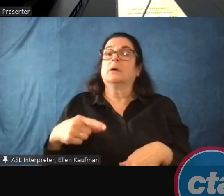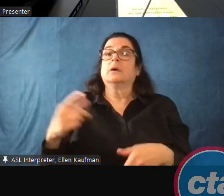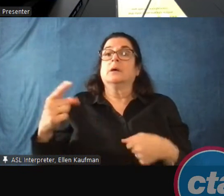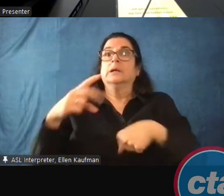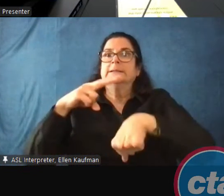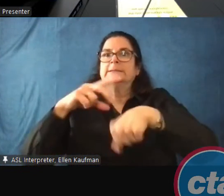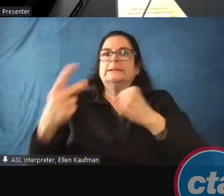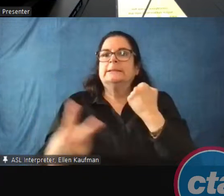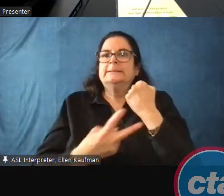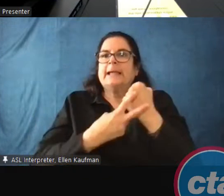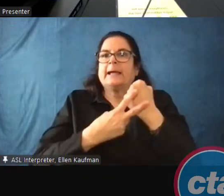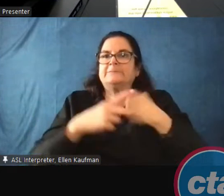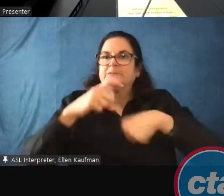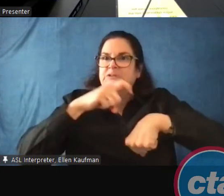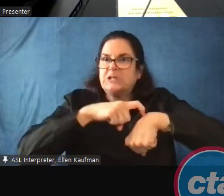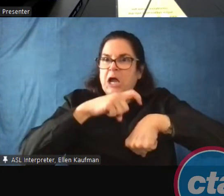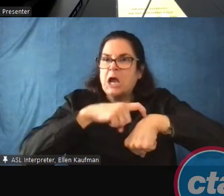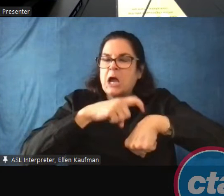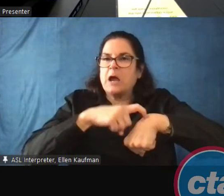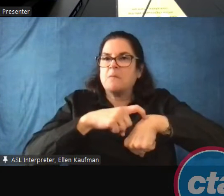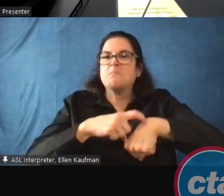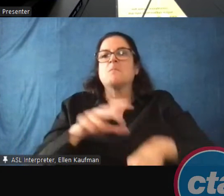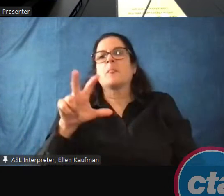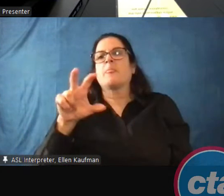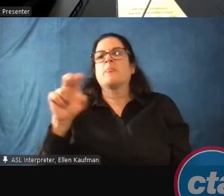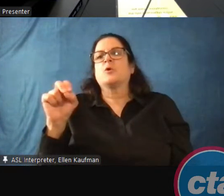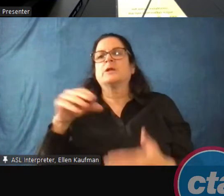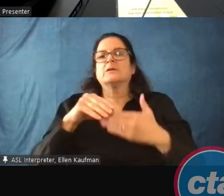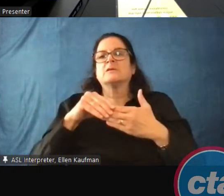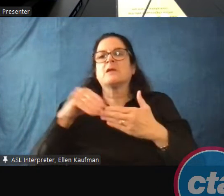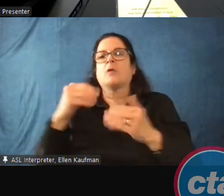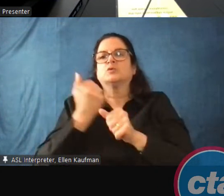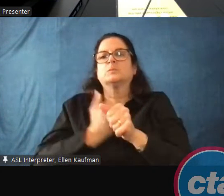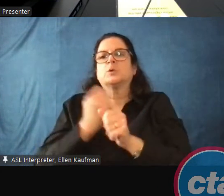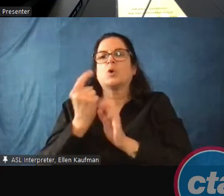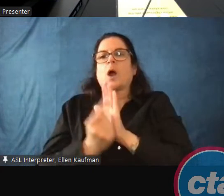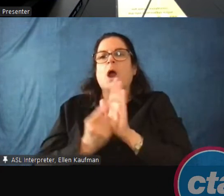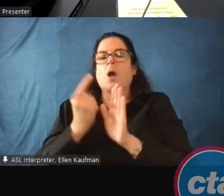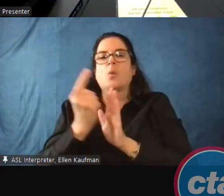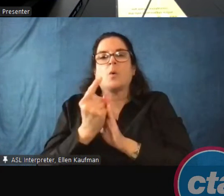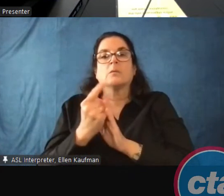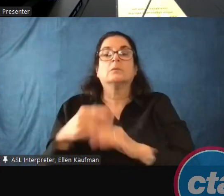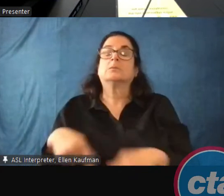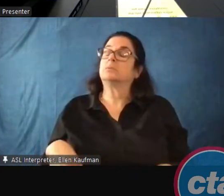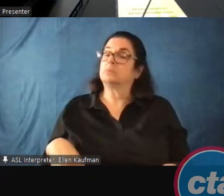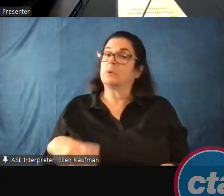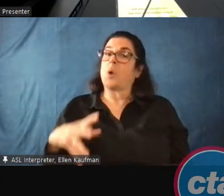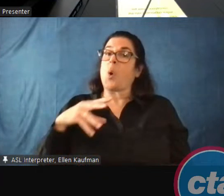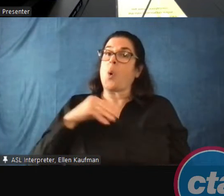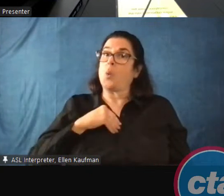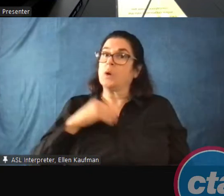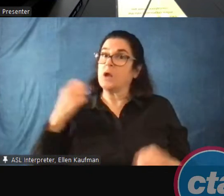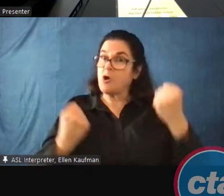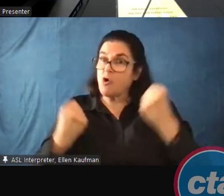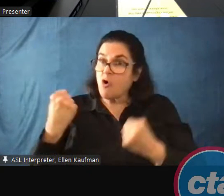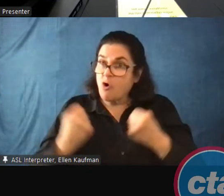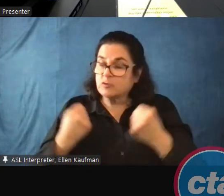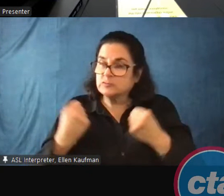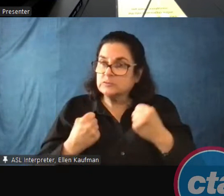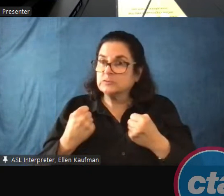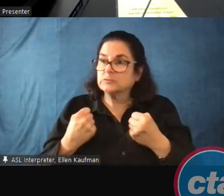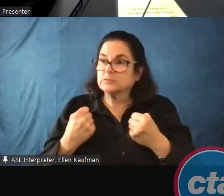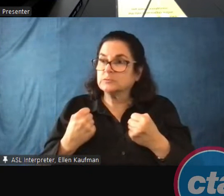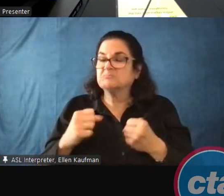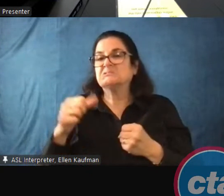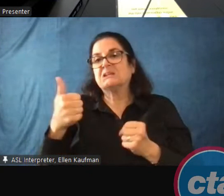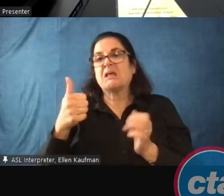we're estimating using $30 per hour, and annual car ownership saving, which we're estimating using